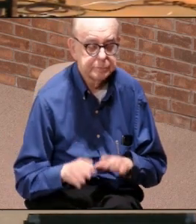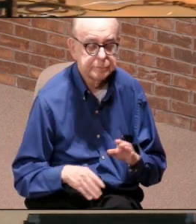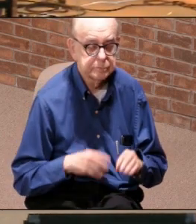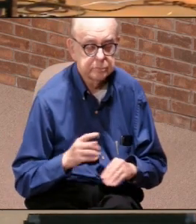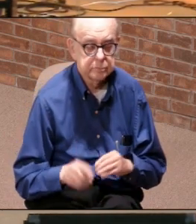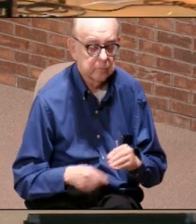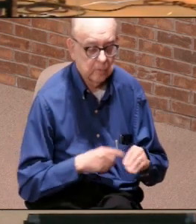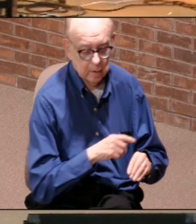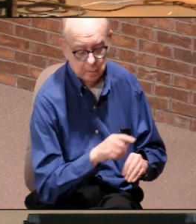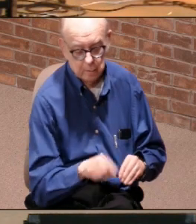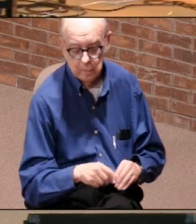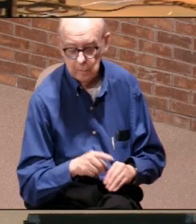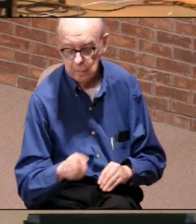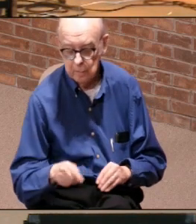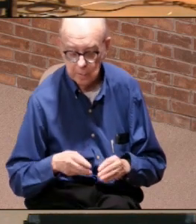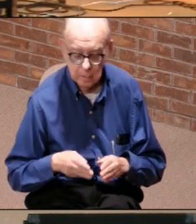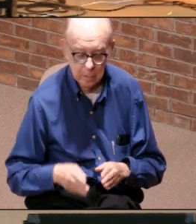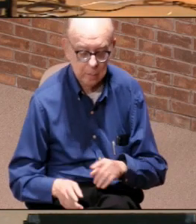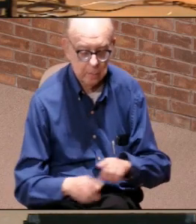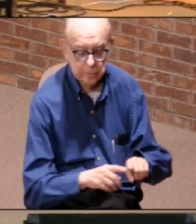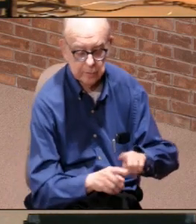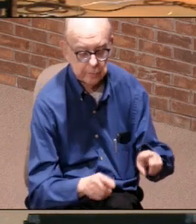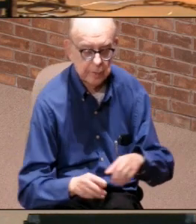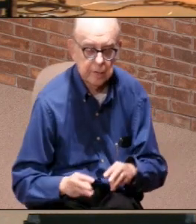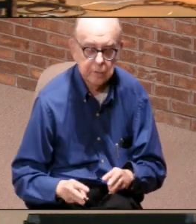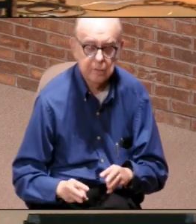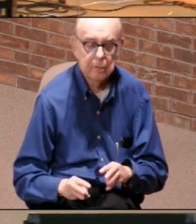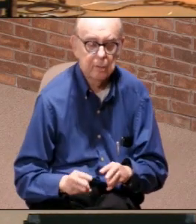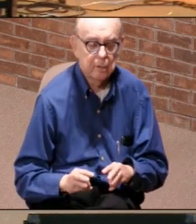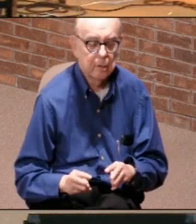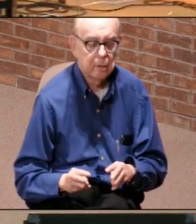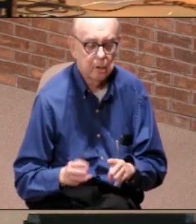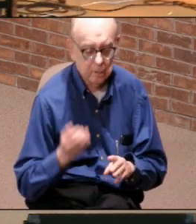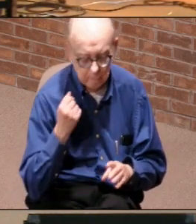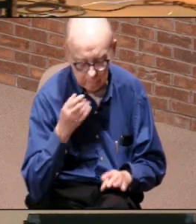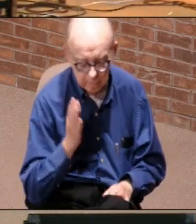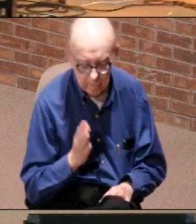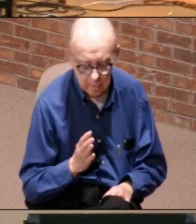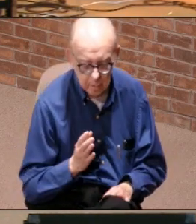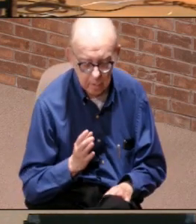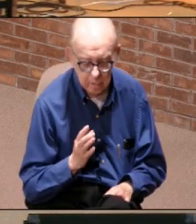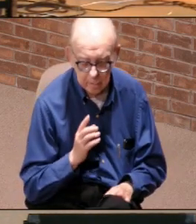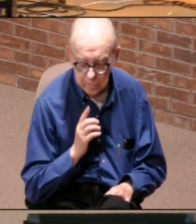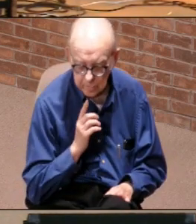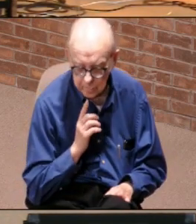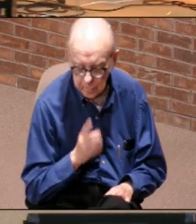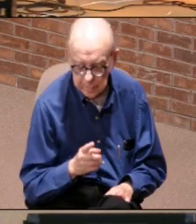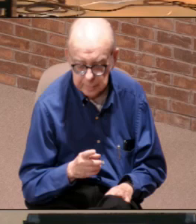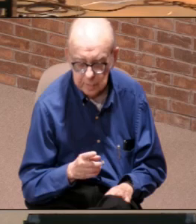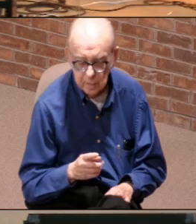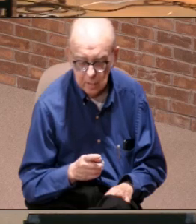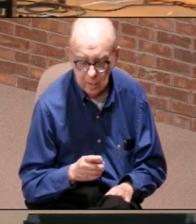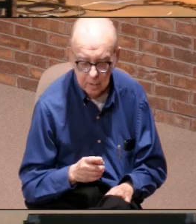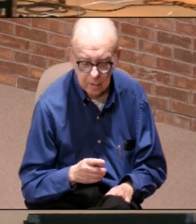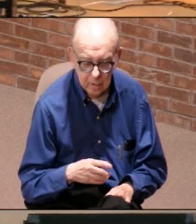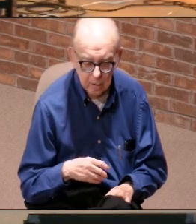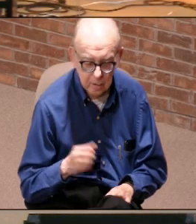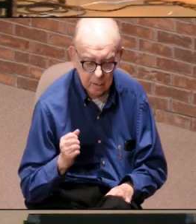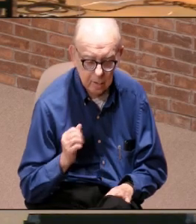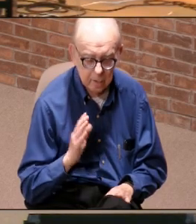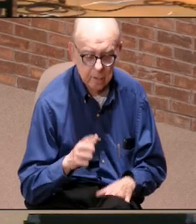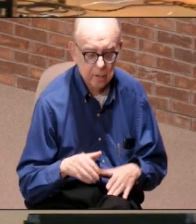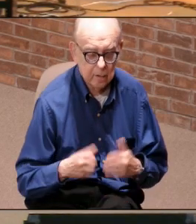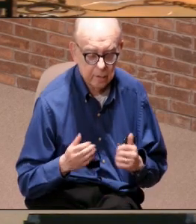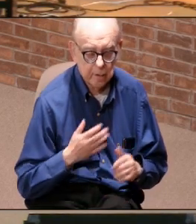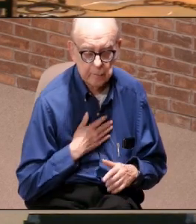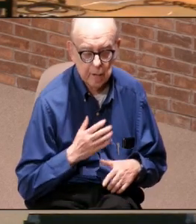around in circles. The path is going every which direction. If God was to really take your